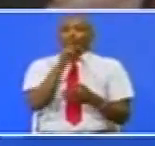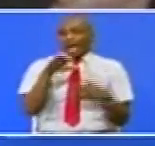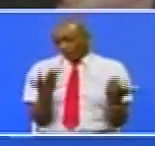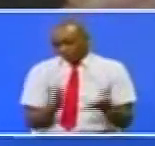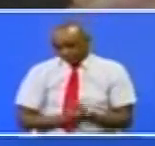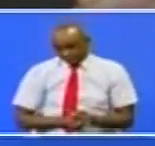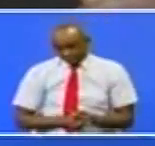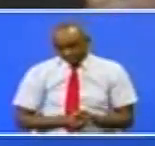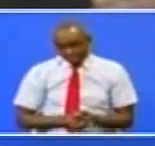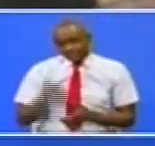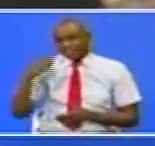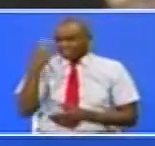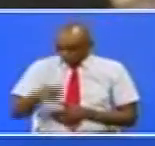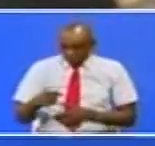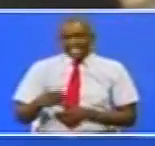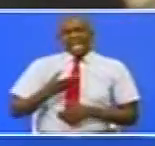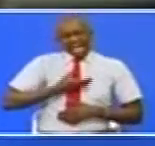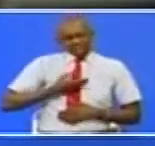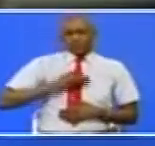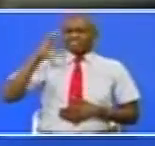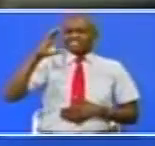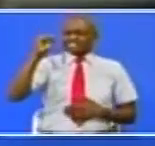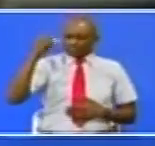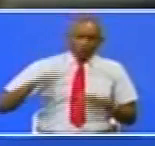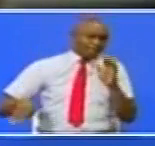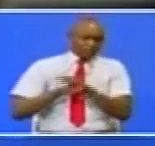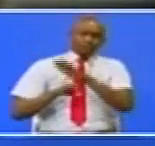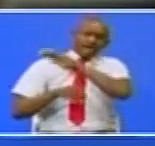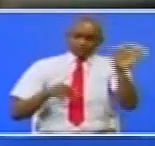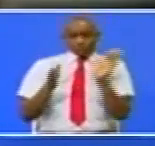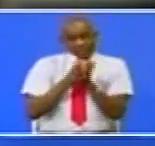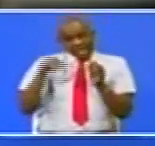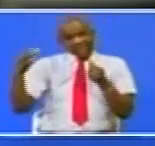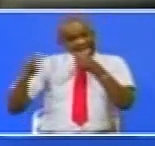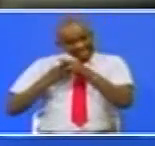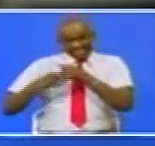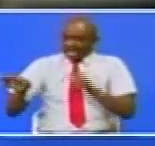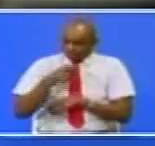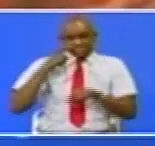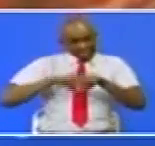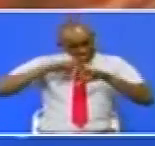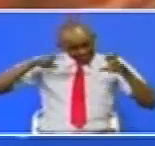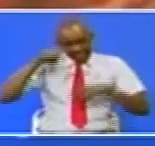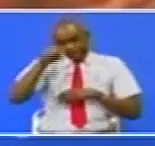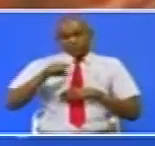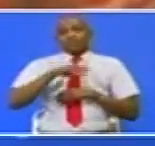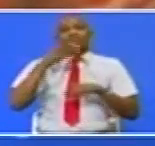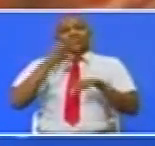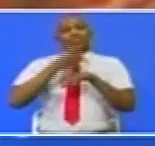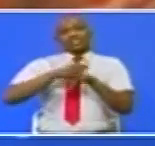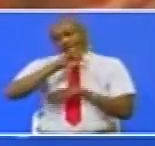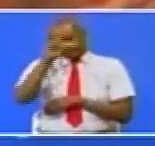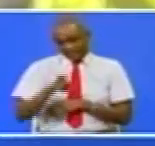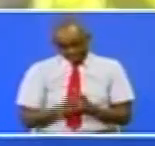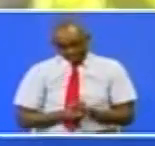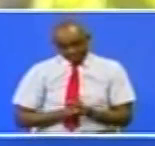the decision to suspend the council's CEO, Joseph Kivilu, and eight others pending investigations over exam cheating. With